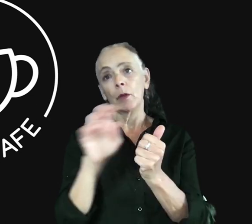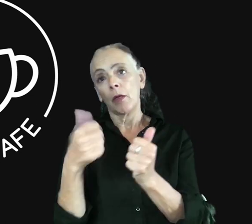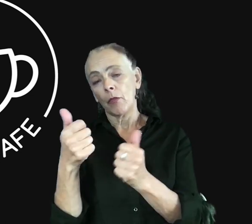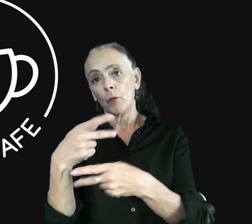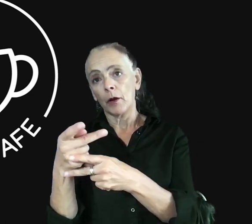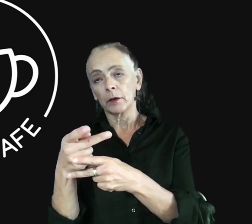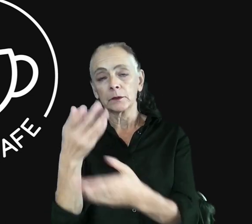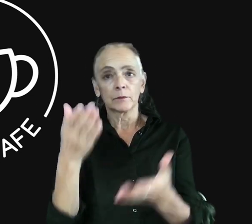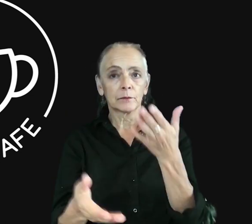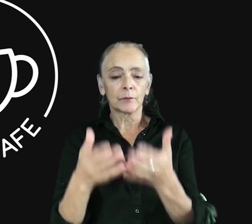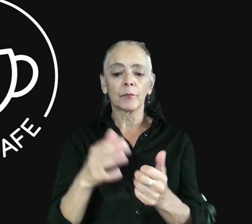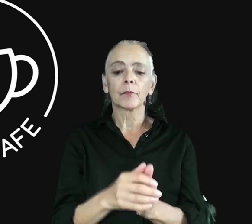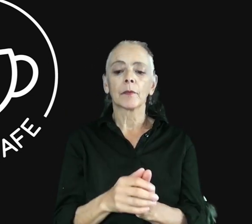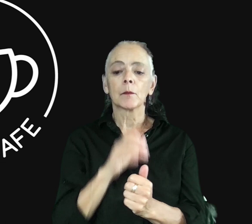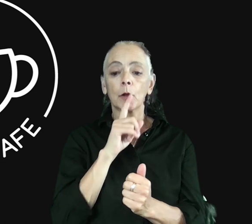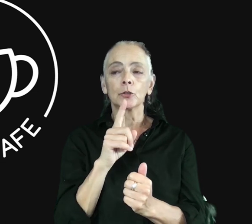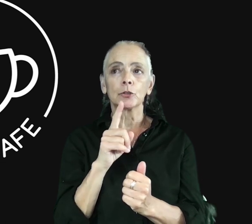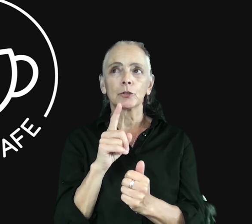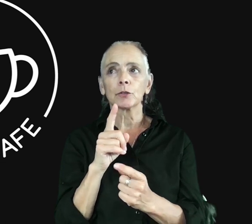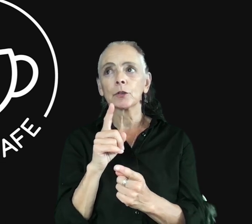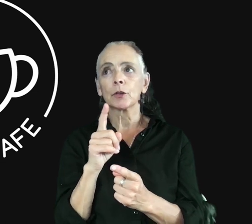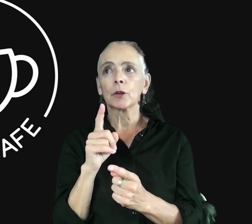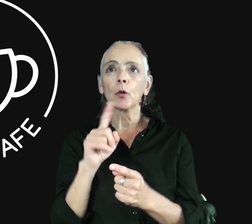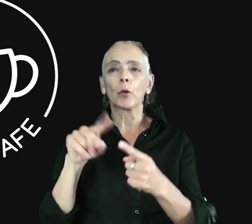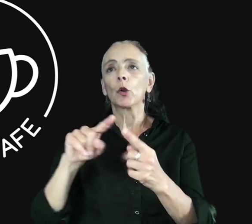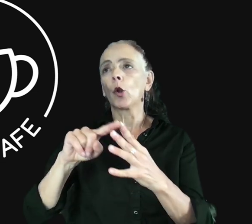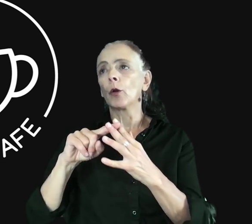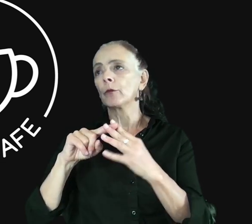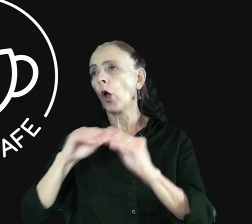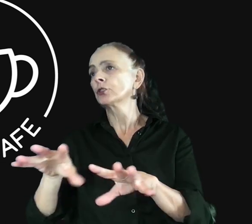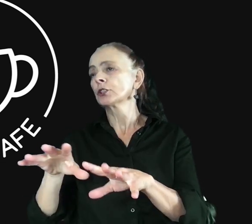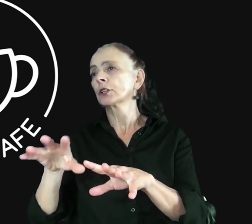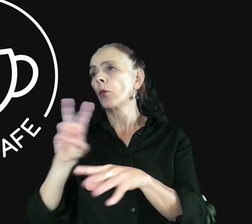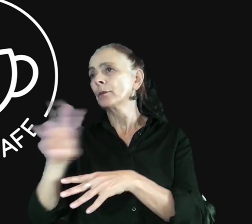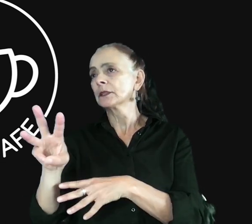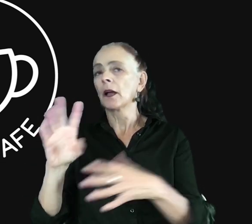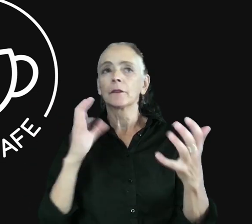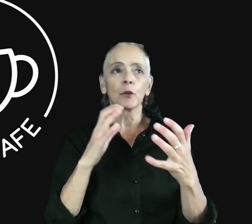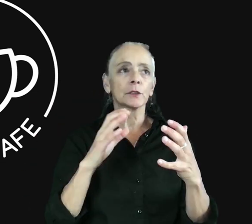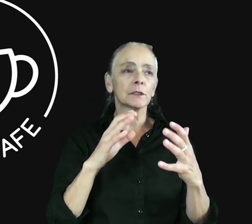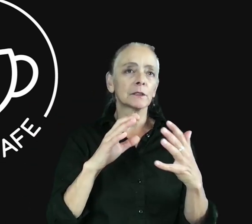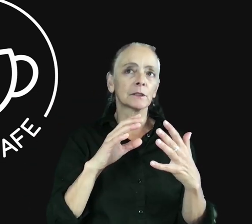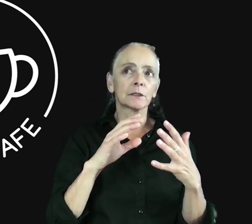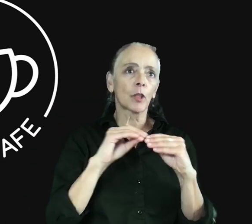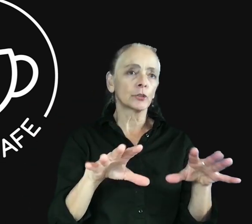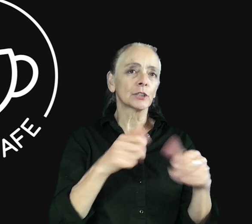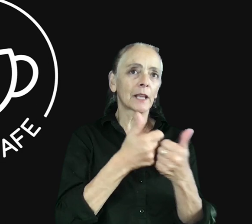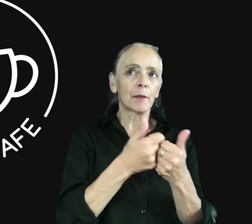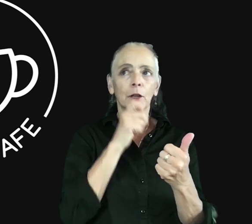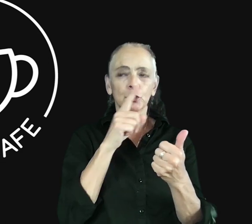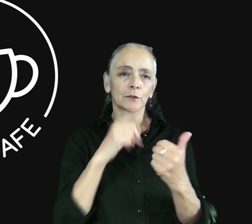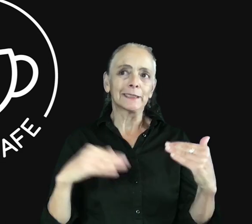uh i'm not sure there's so much stress in here to launch when you're launching a website versus launching a game so it adds an